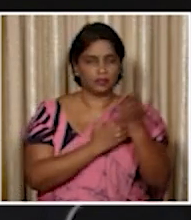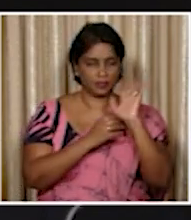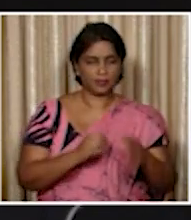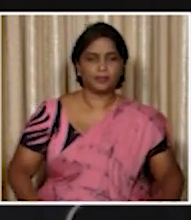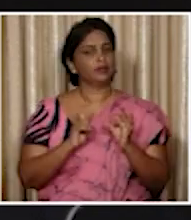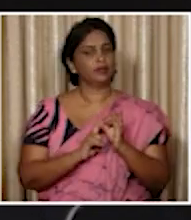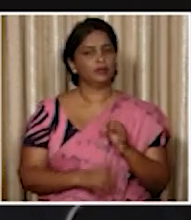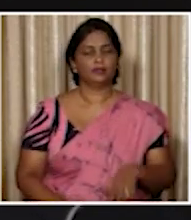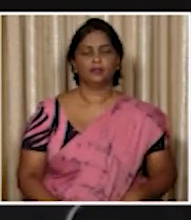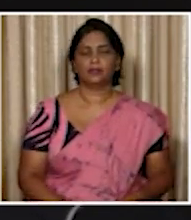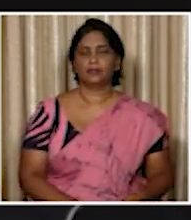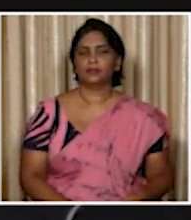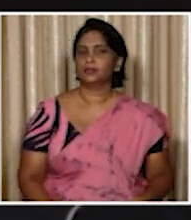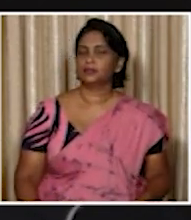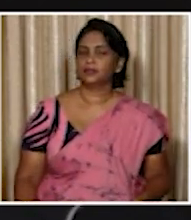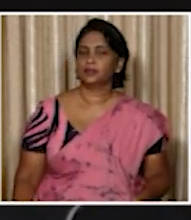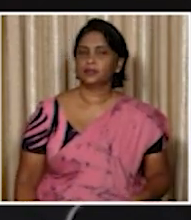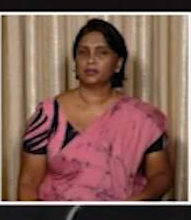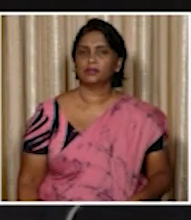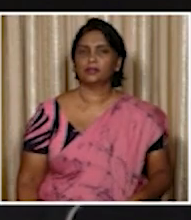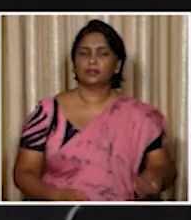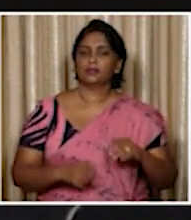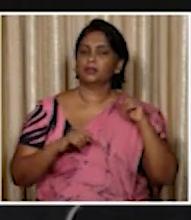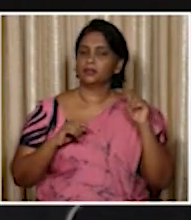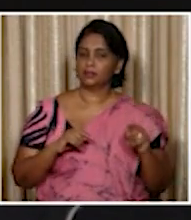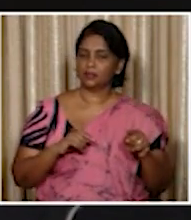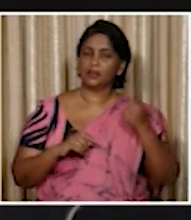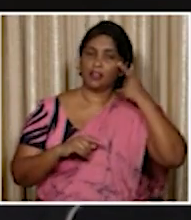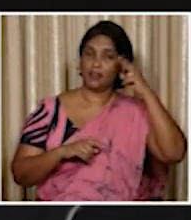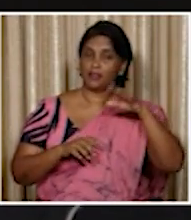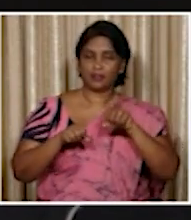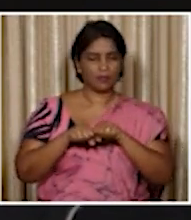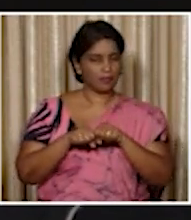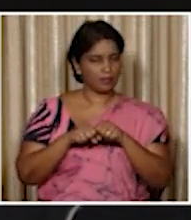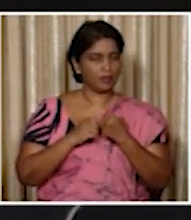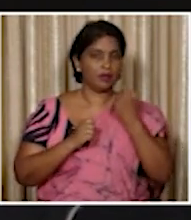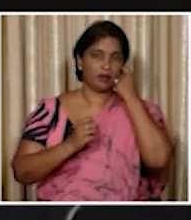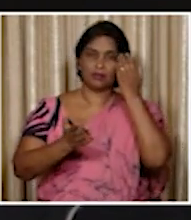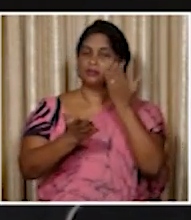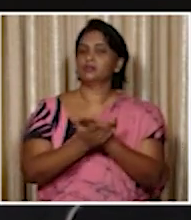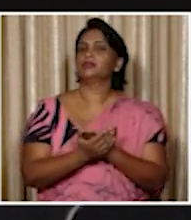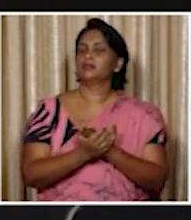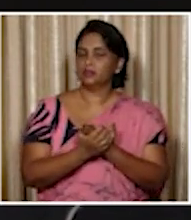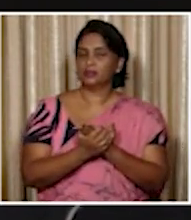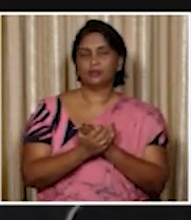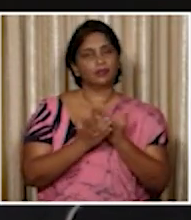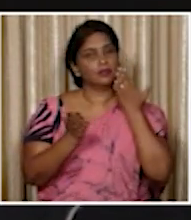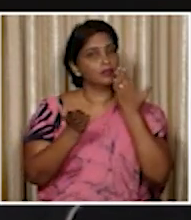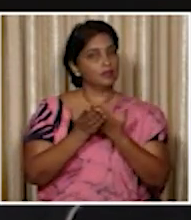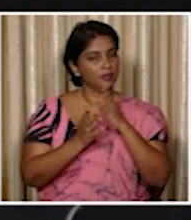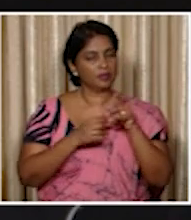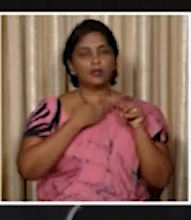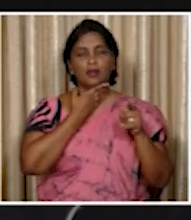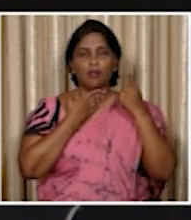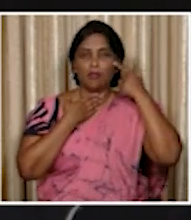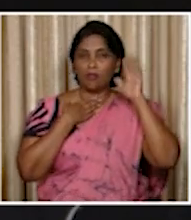no-confidence motion. One relates to the conduct of the Speaker during the committee stage